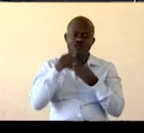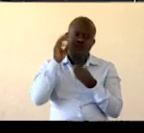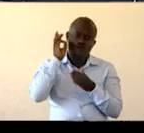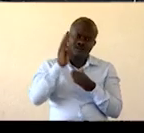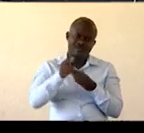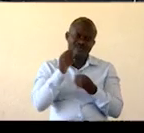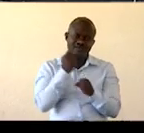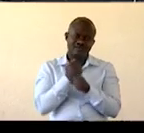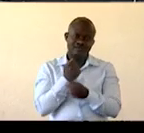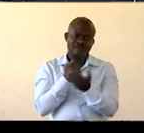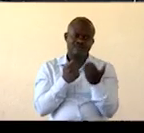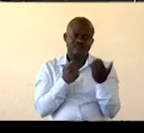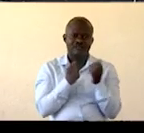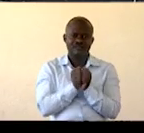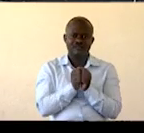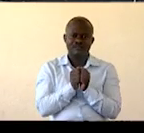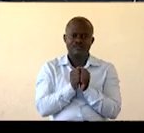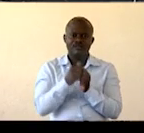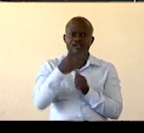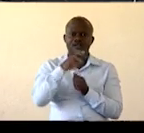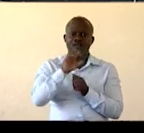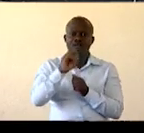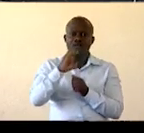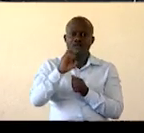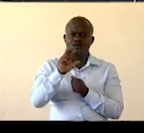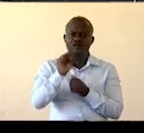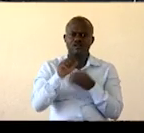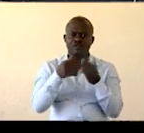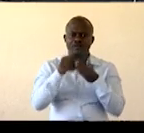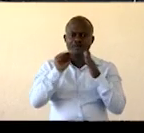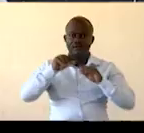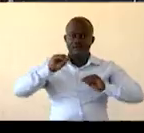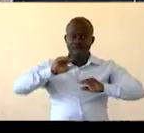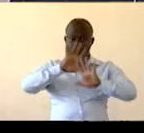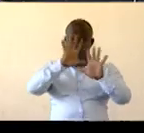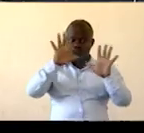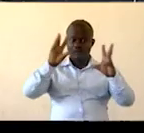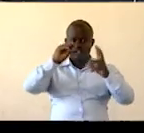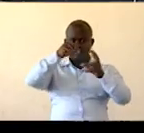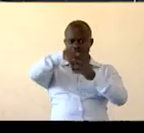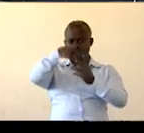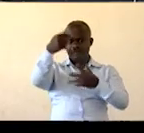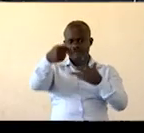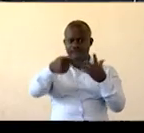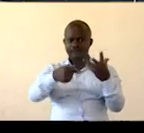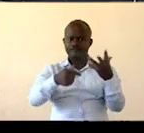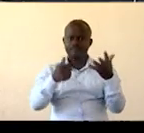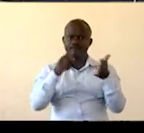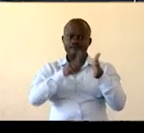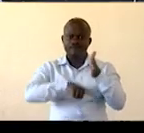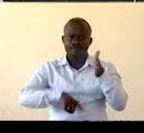produced. Glucose can be used by plants in